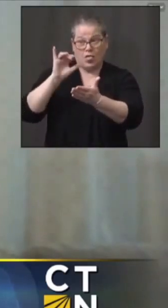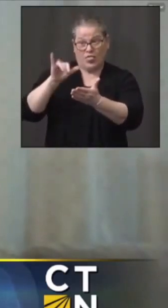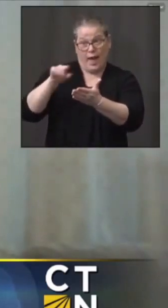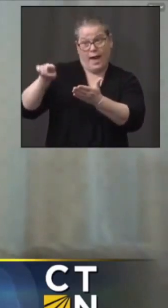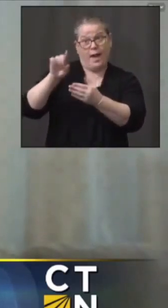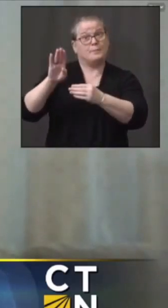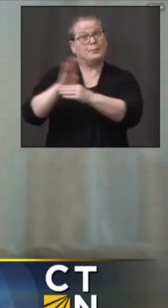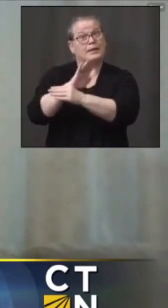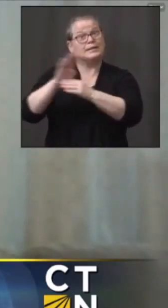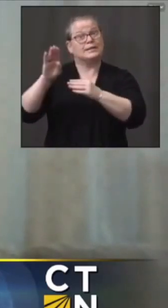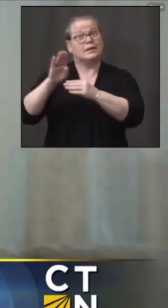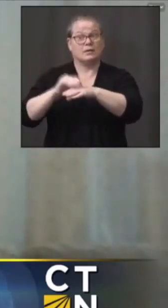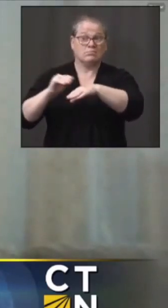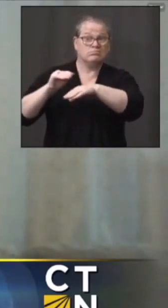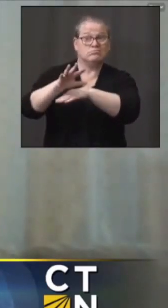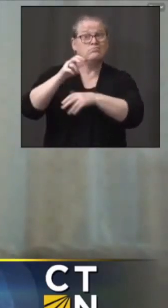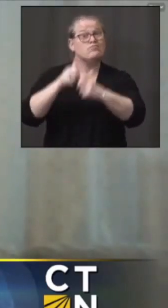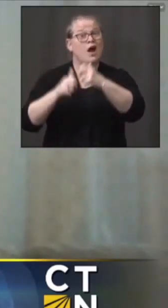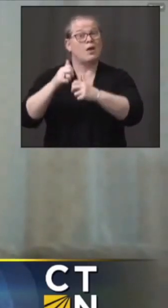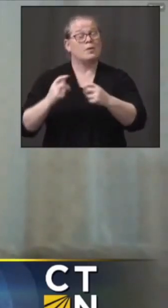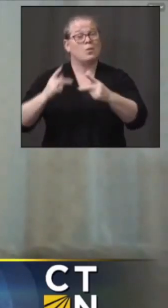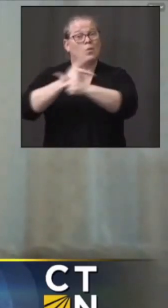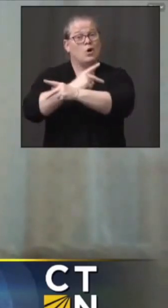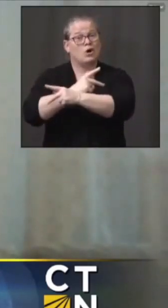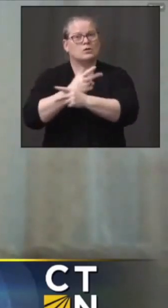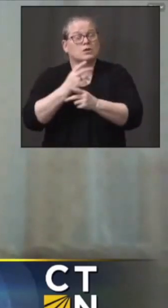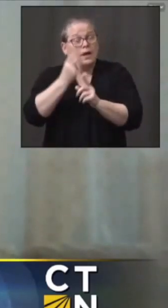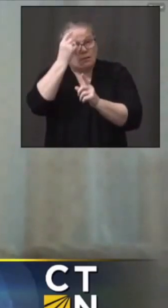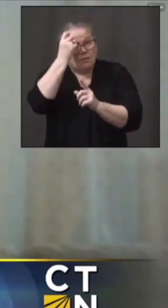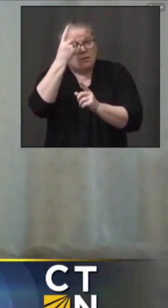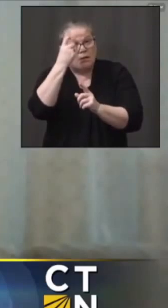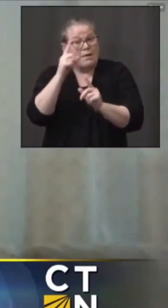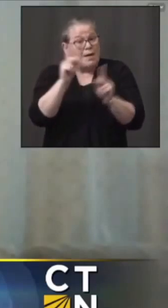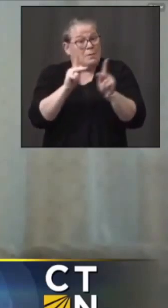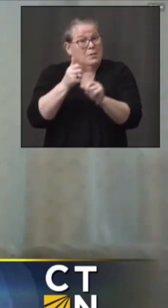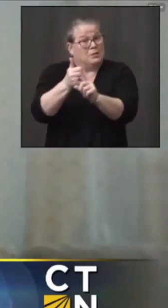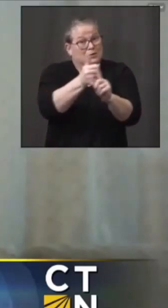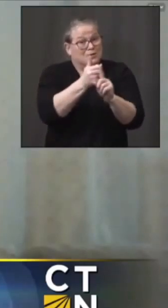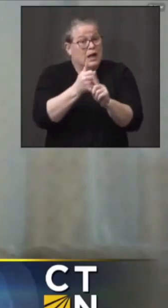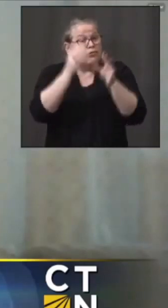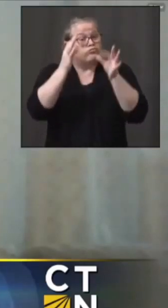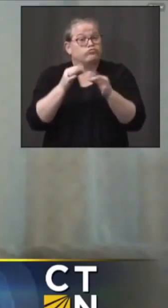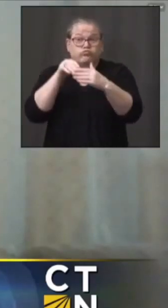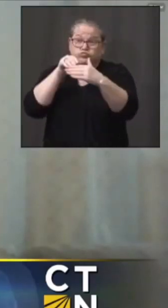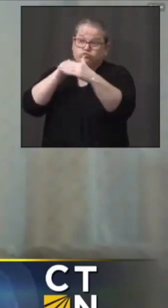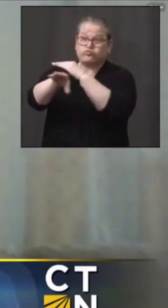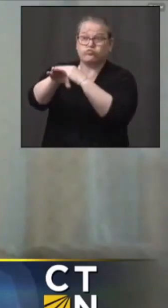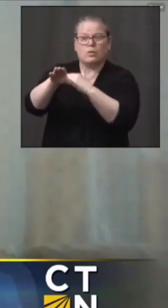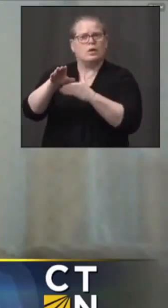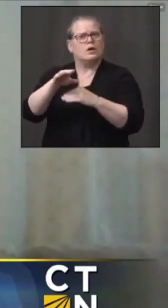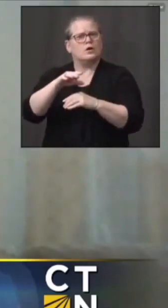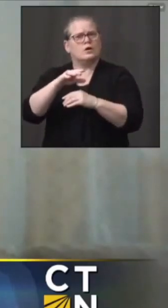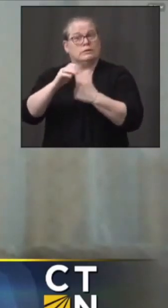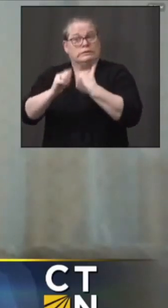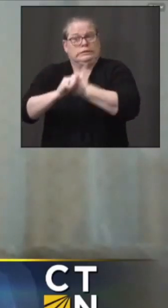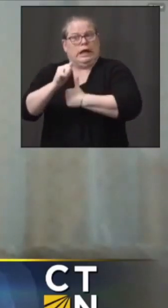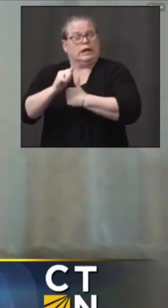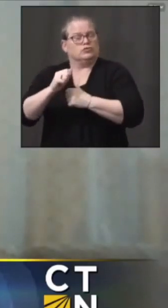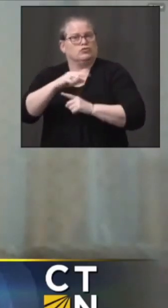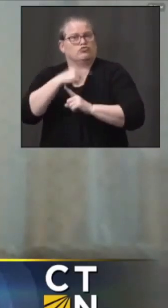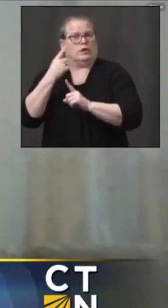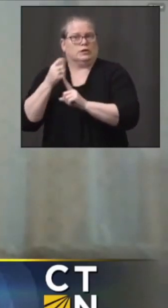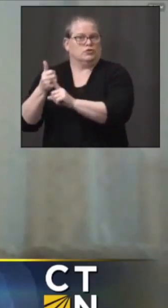And when people go to these places, you're not just putting yourself at risk. It's communities the healthcare workers who then have to deal with